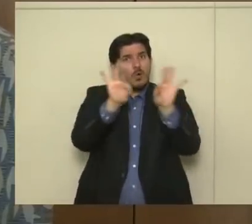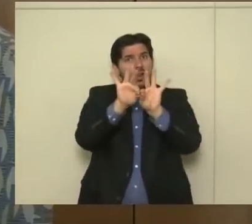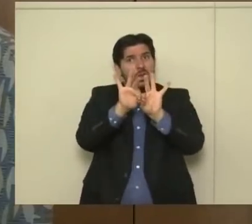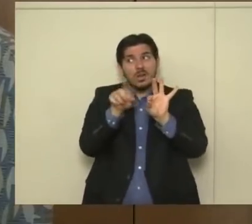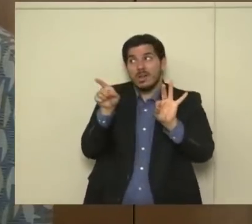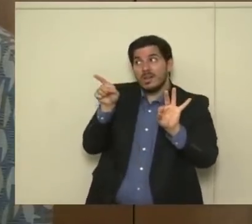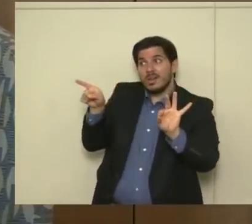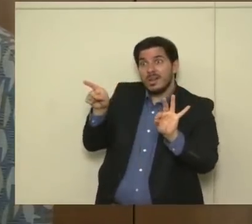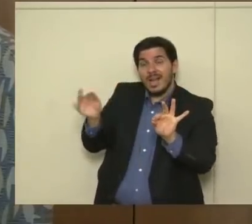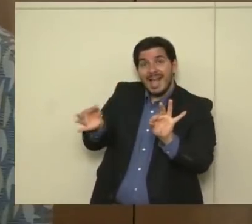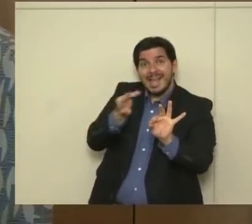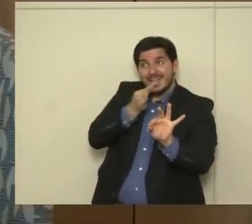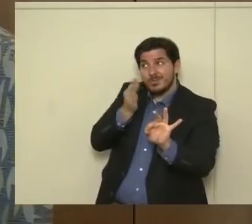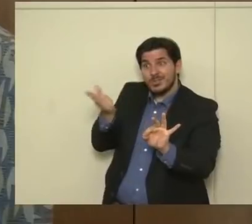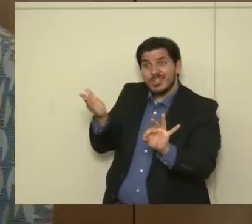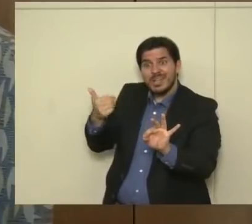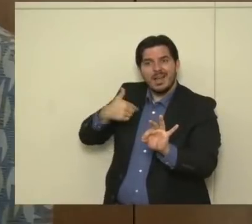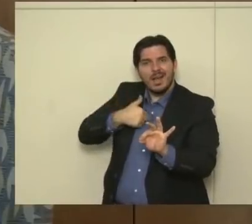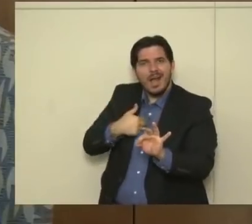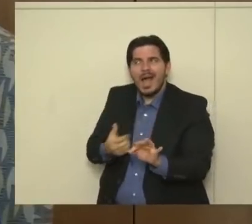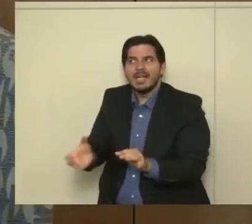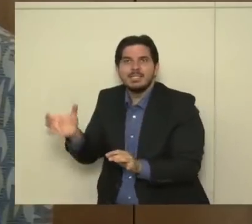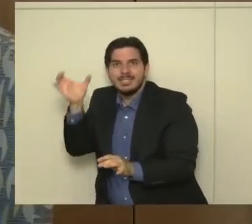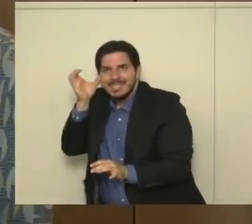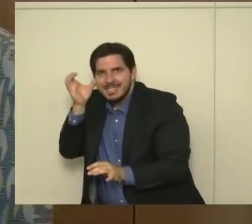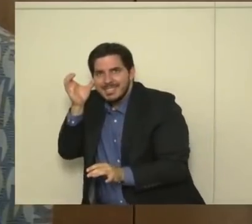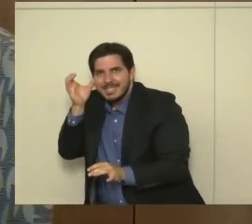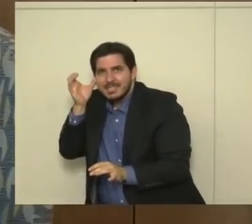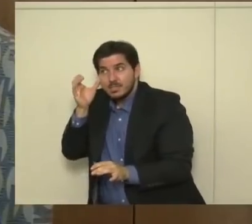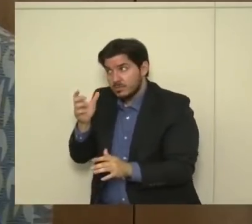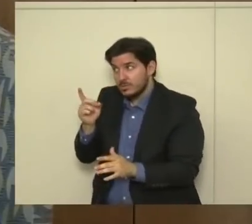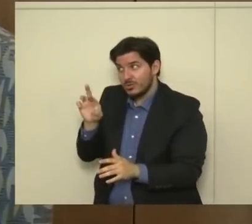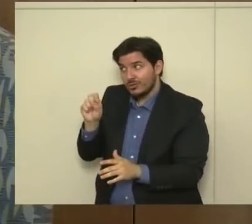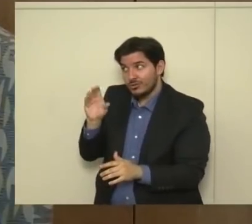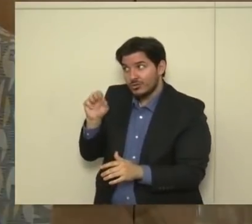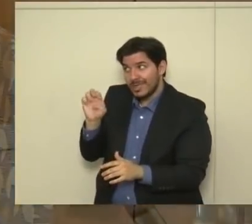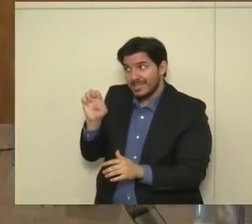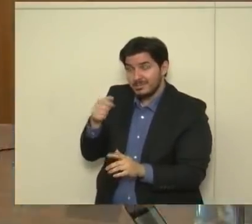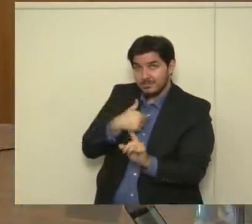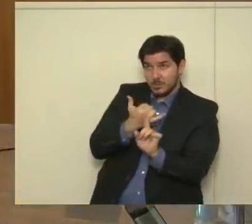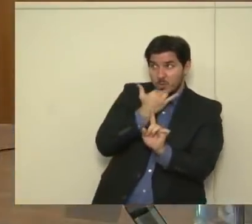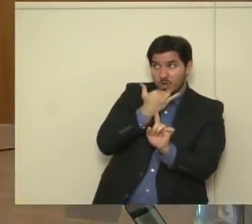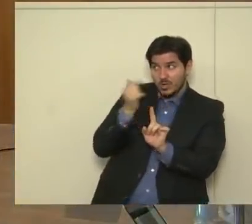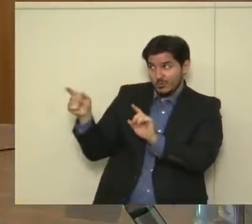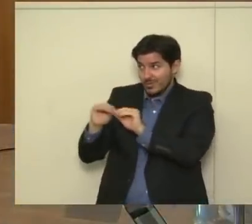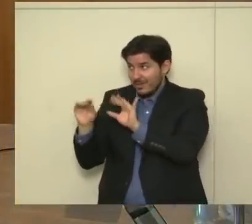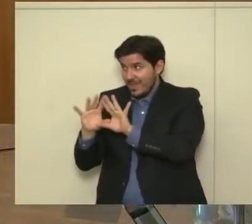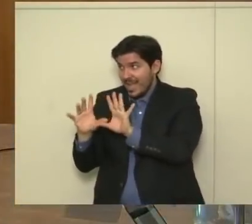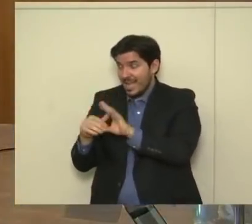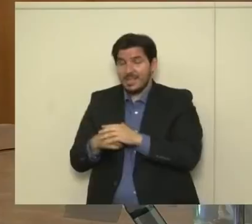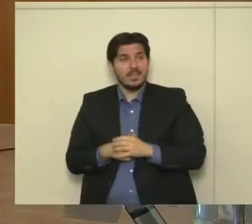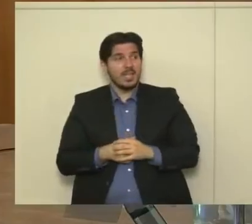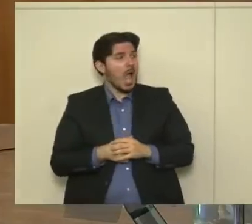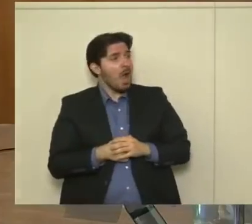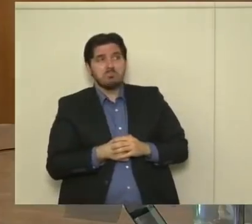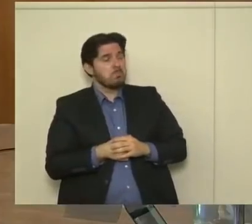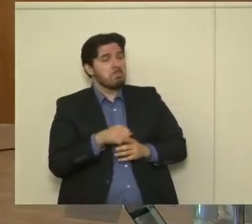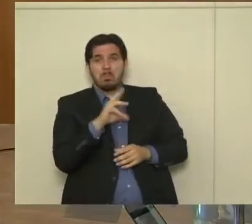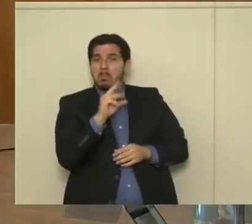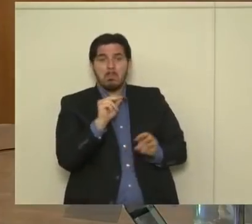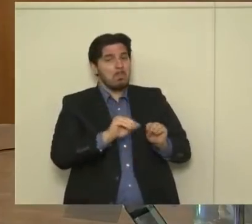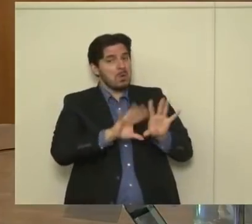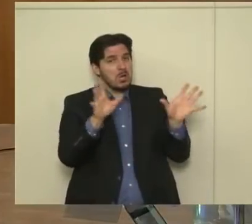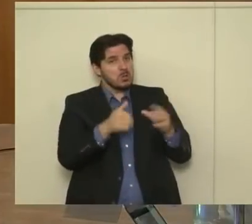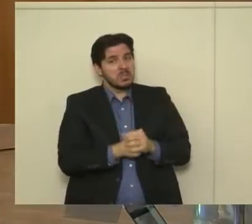medical professionals. So, Dr. Grace, did I get any of that wrong that you want to clarify? Not We're at good. all. All right. We can